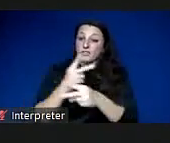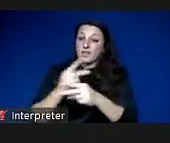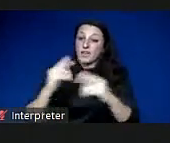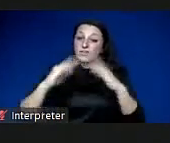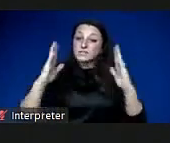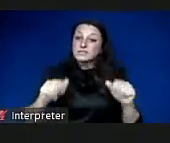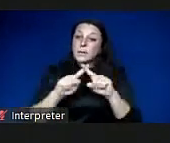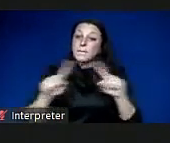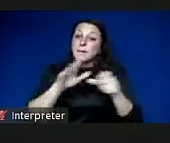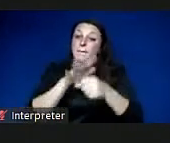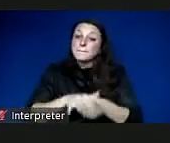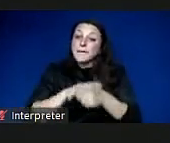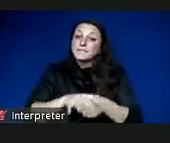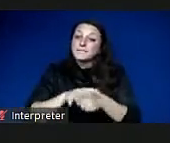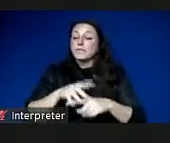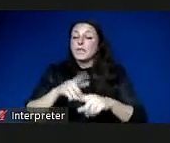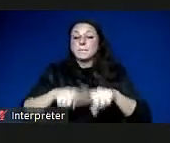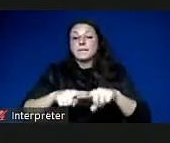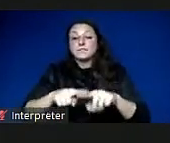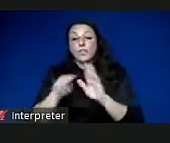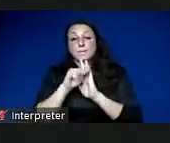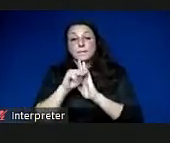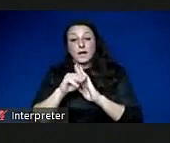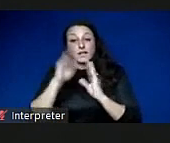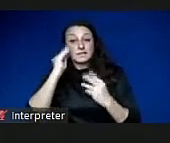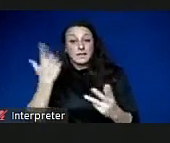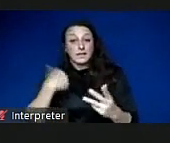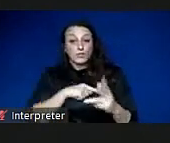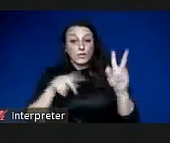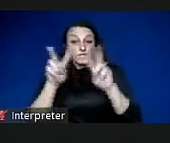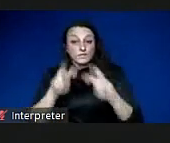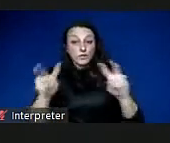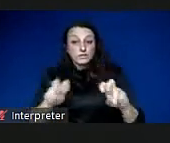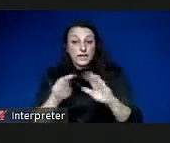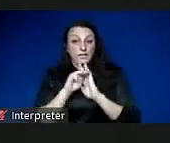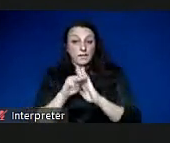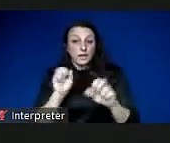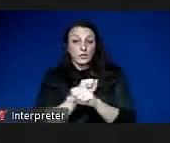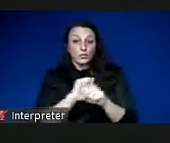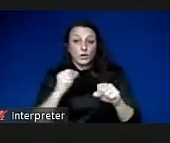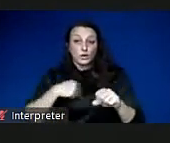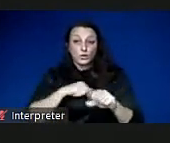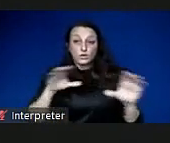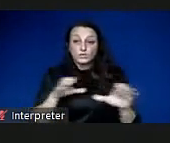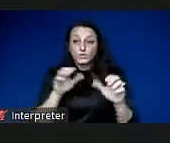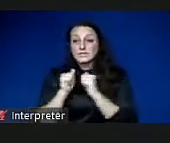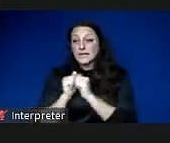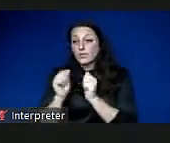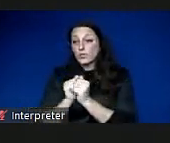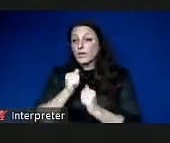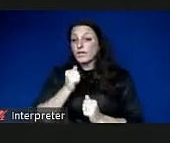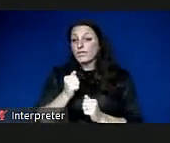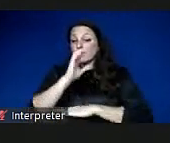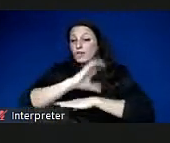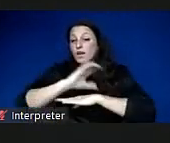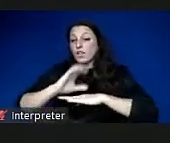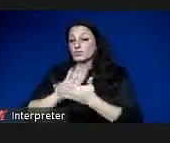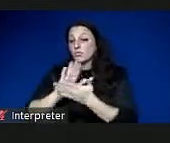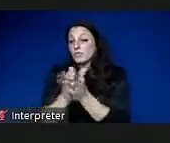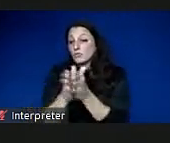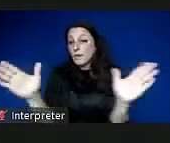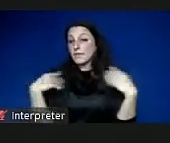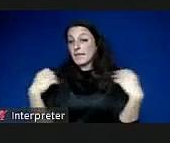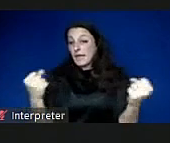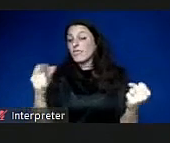on the modeling data that we've looked at, so the modeling work we're doing together with the Colorado School of Public Health, it looks